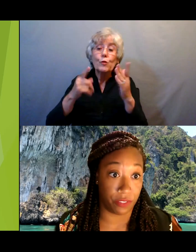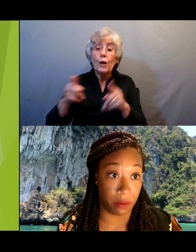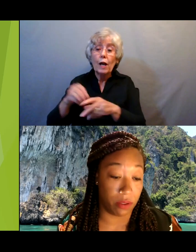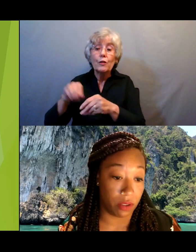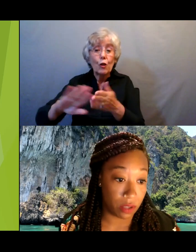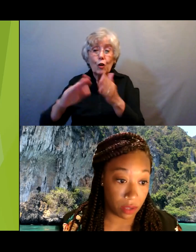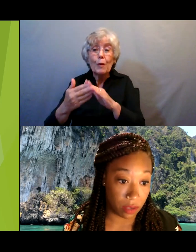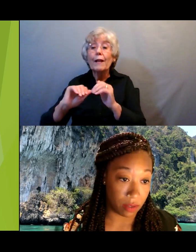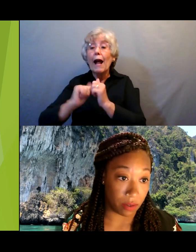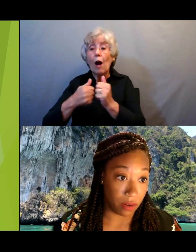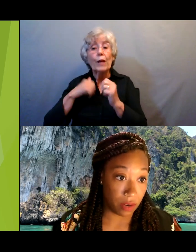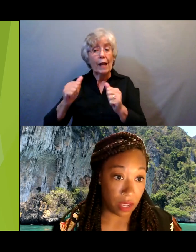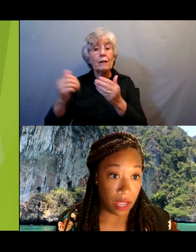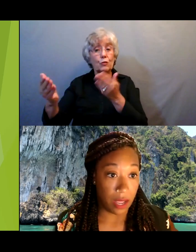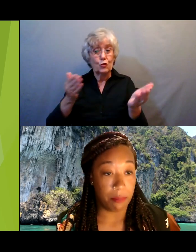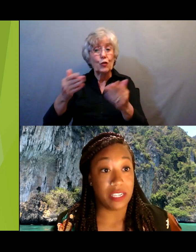serve them.